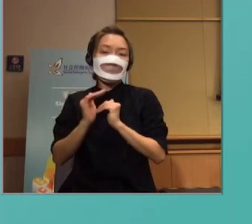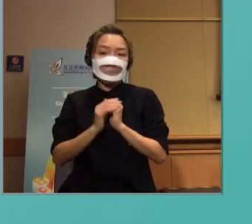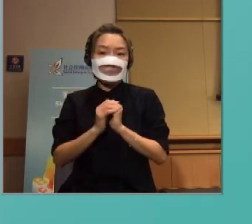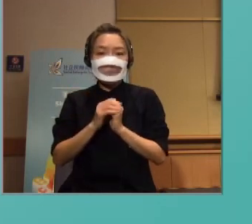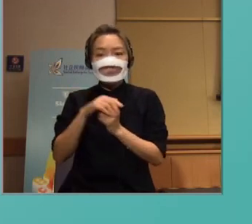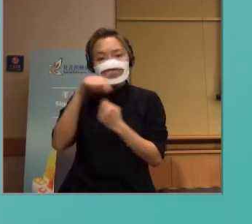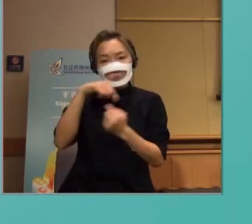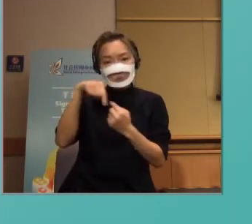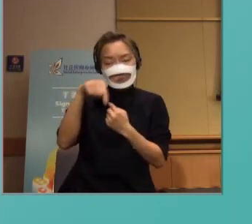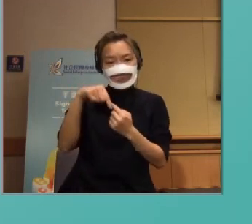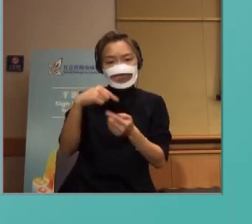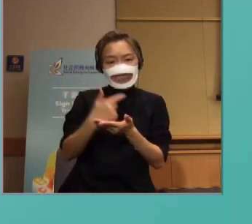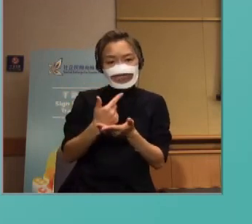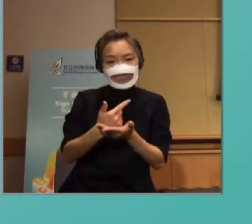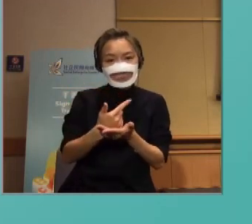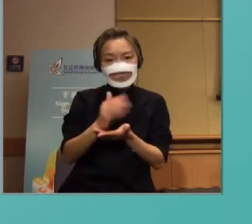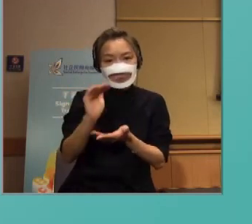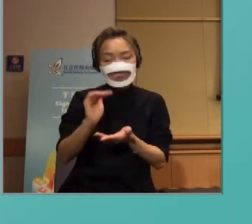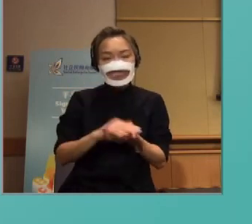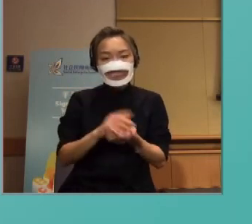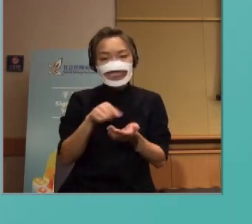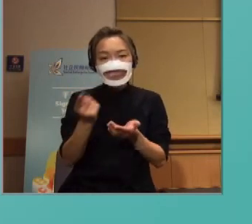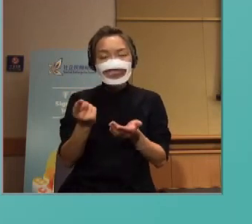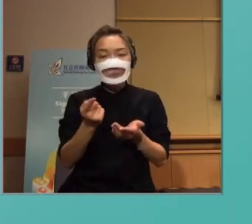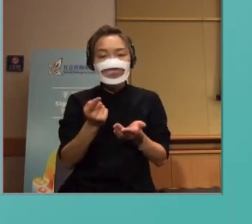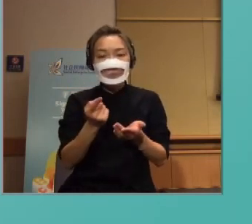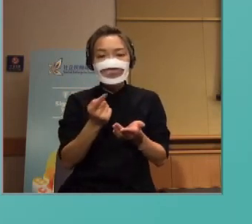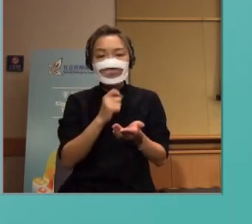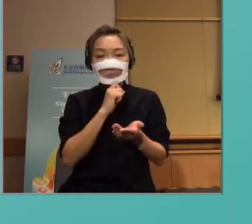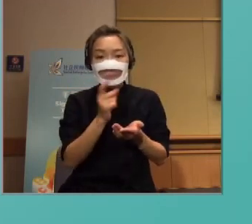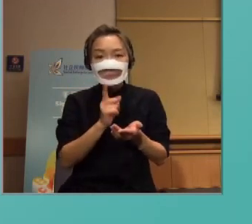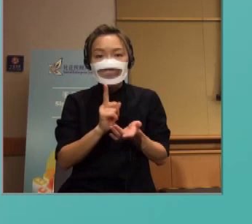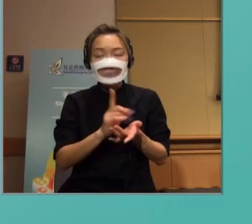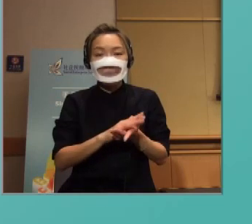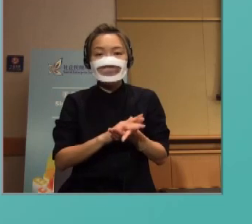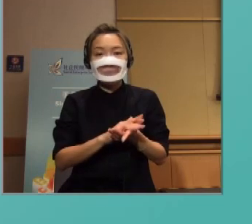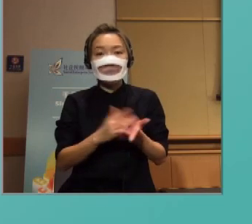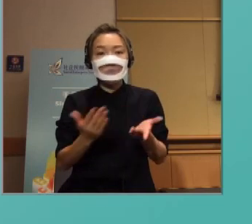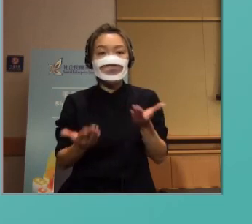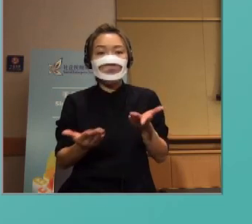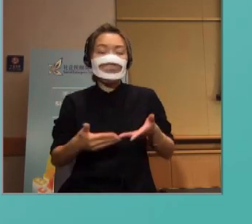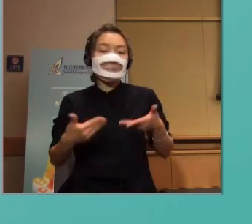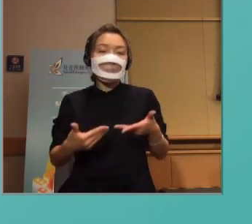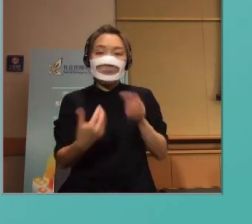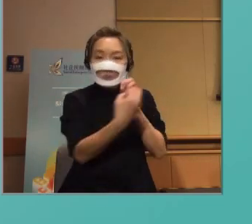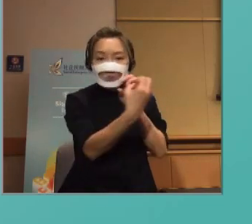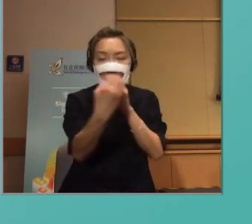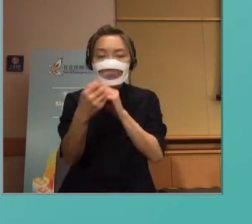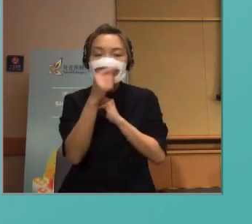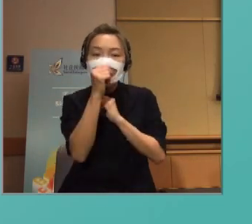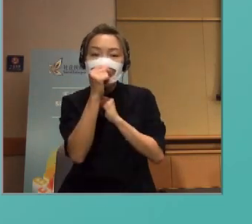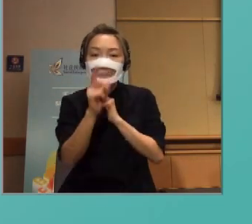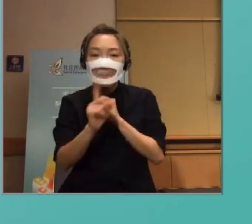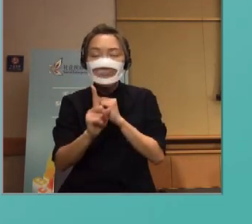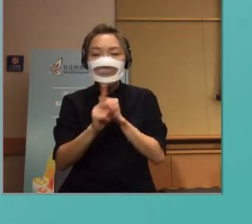The other thing that this today's discussion might be more interested in is NFTs. There have been many